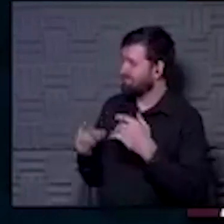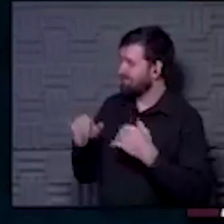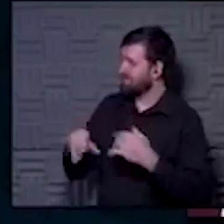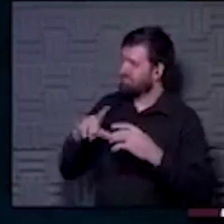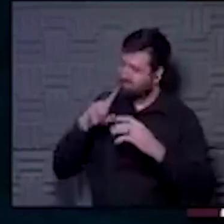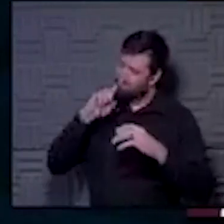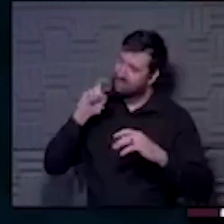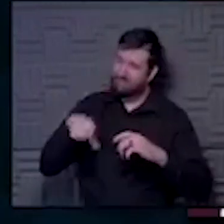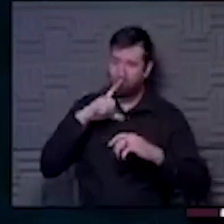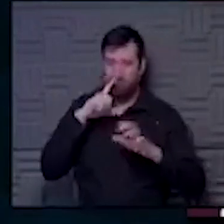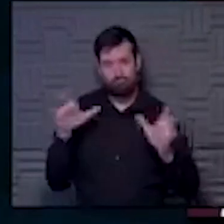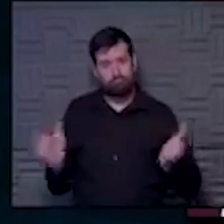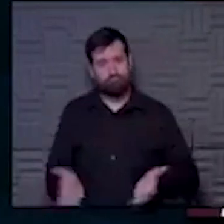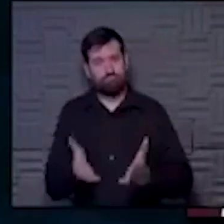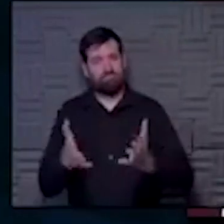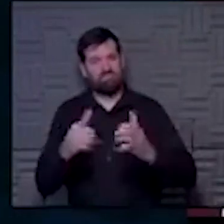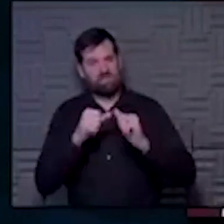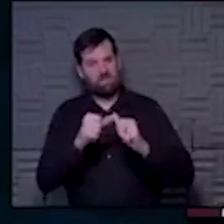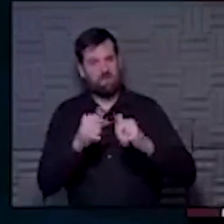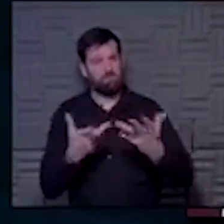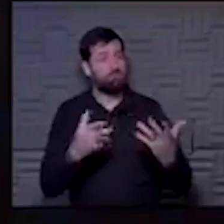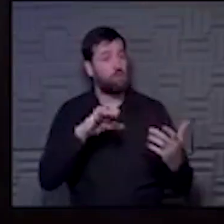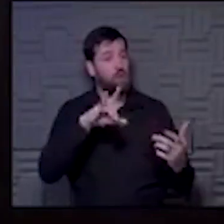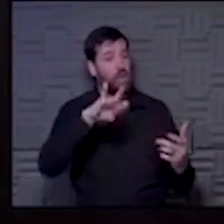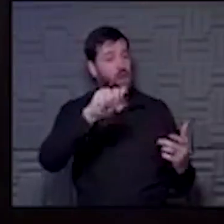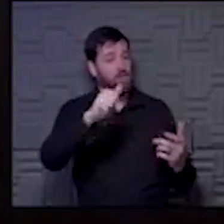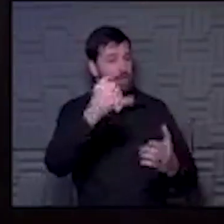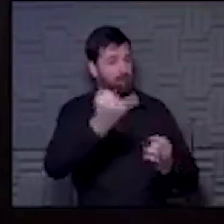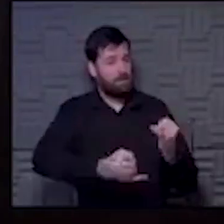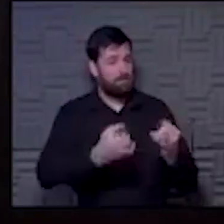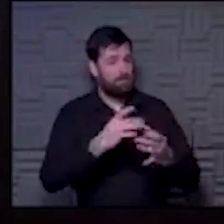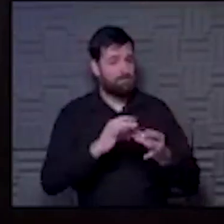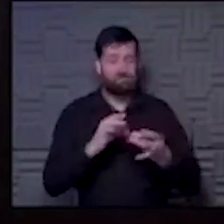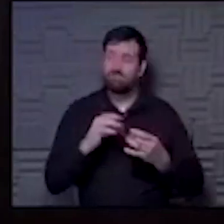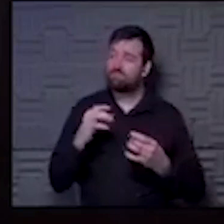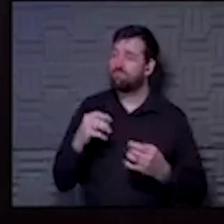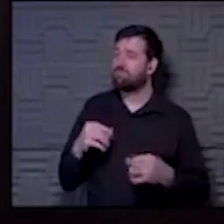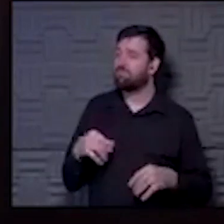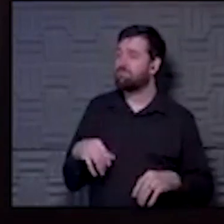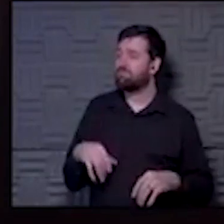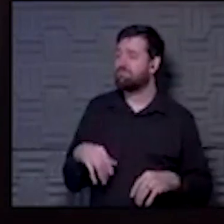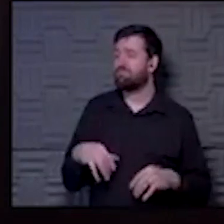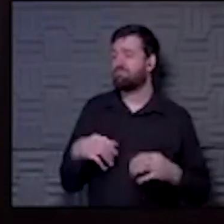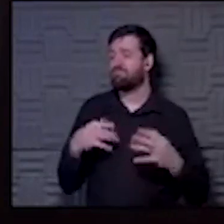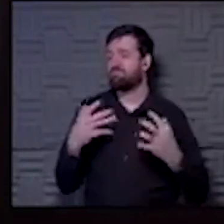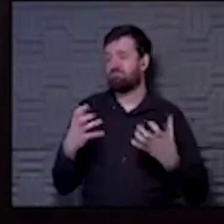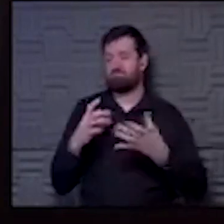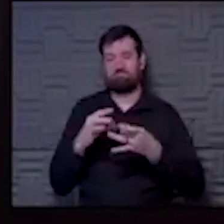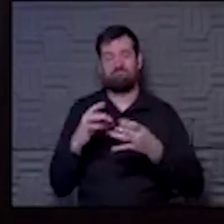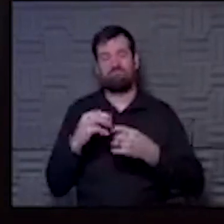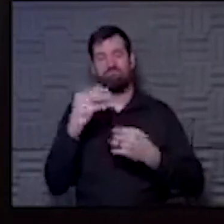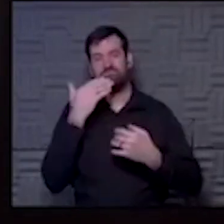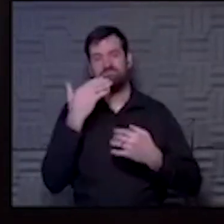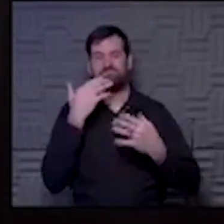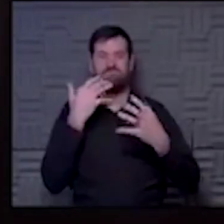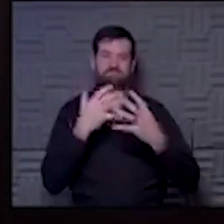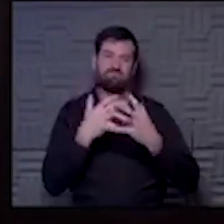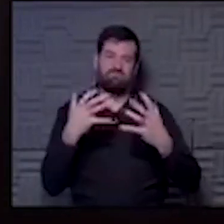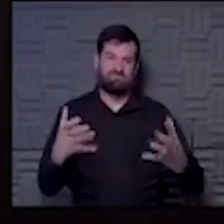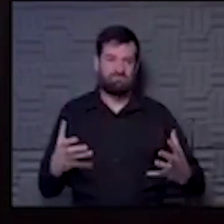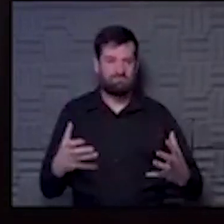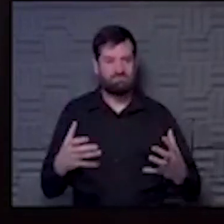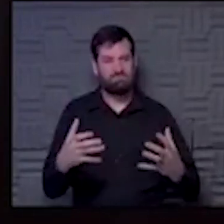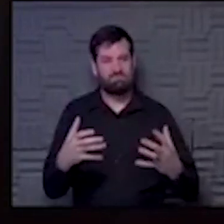to keep us going. Claudia, what do you got? Final thoughts. Just piggybacking on what Ed just said, I want to thank you all the help. Thank to all